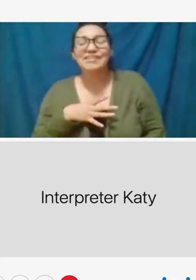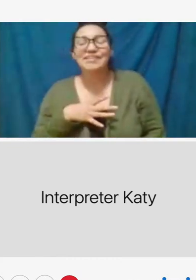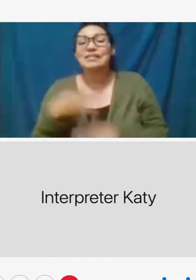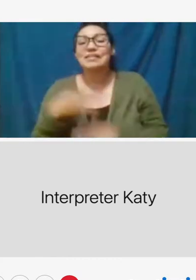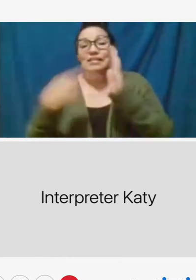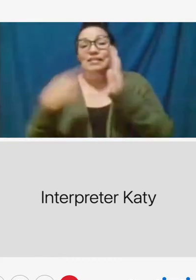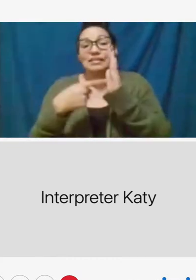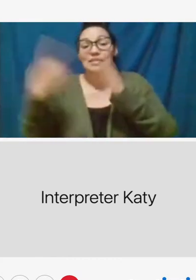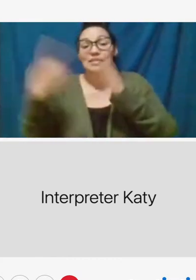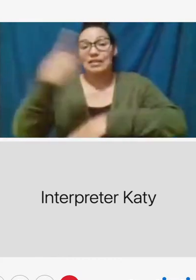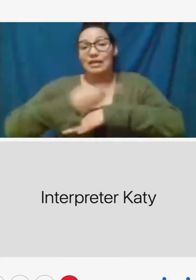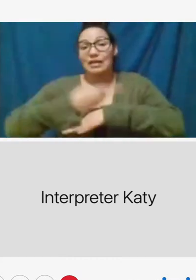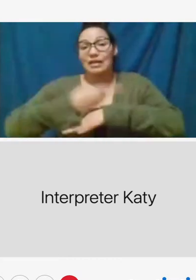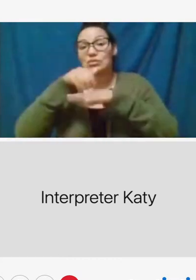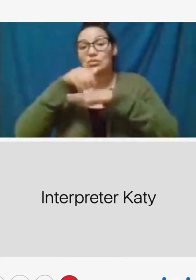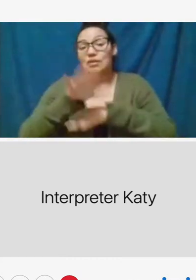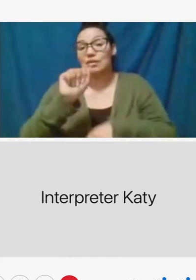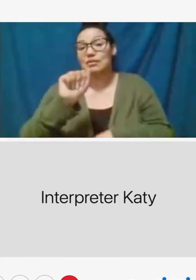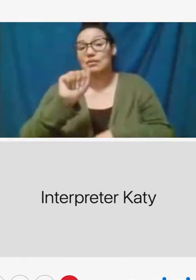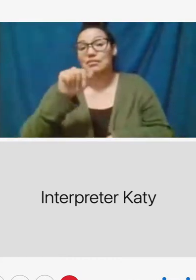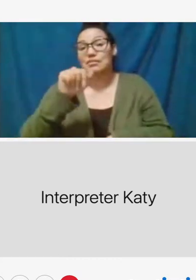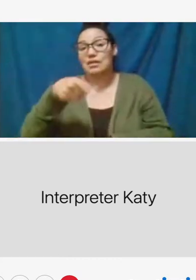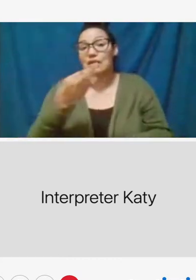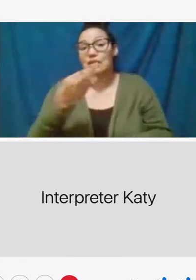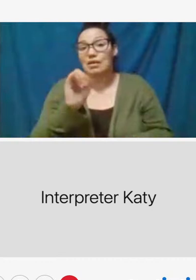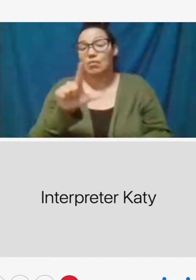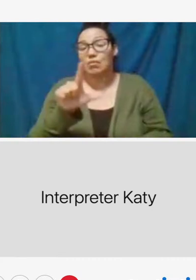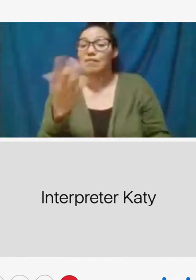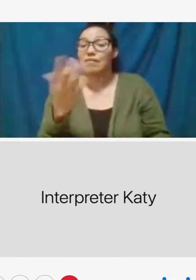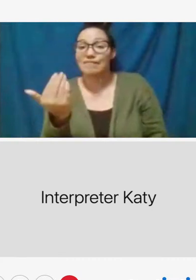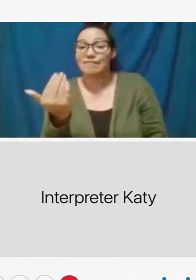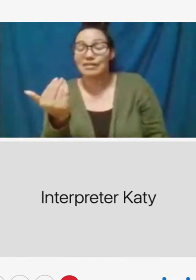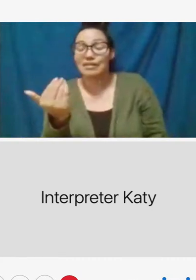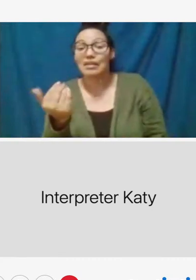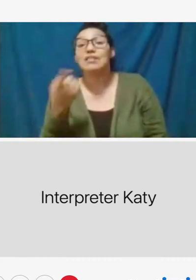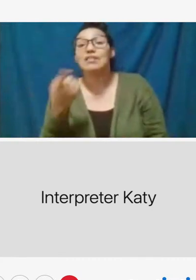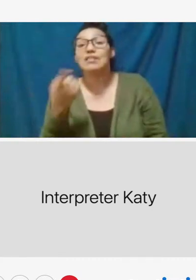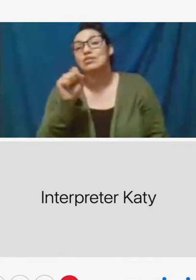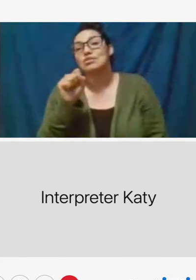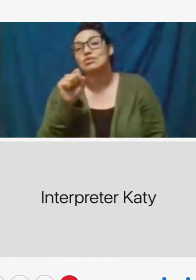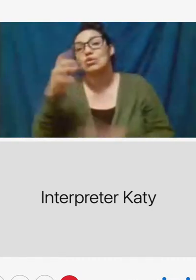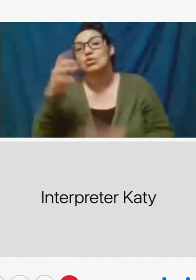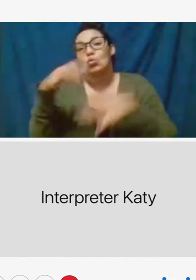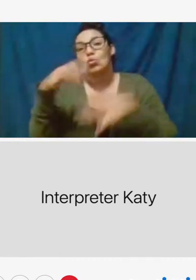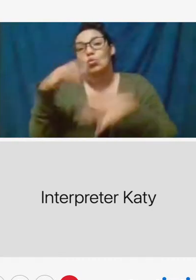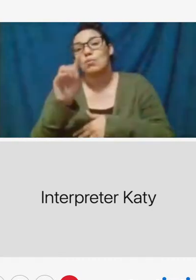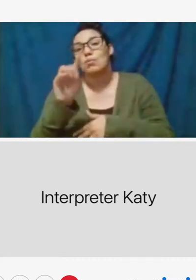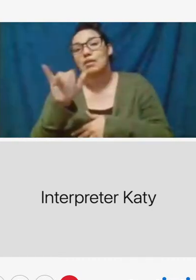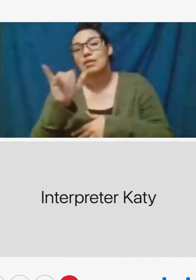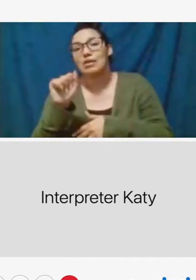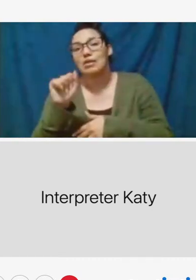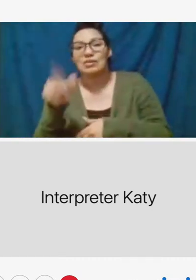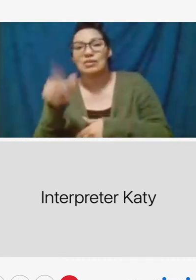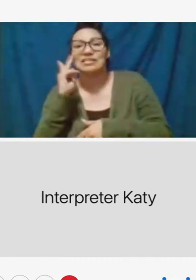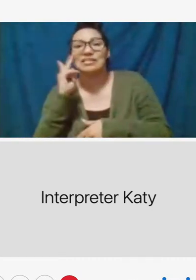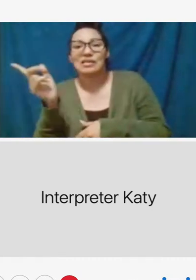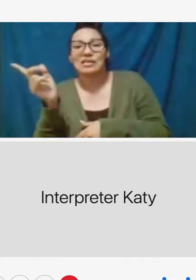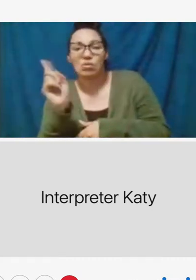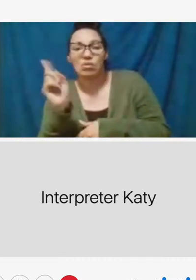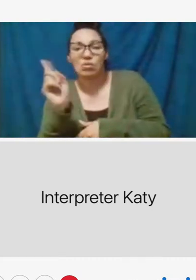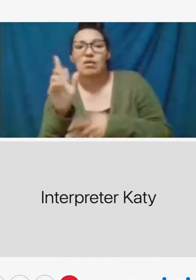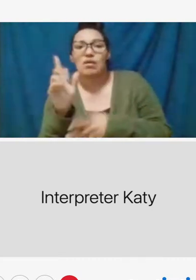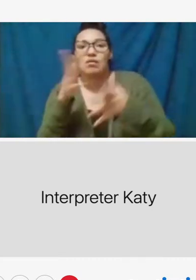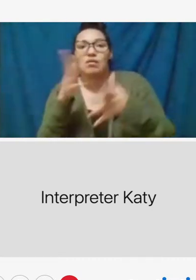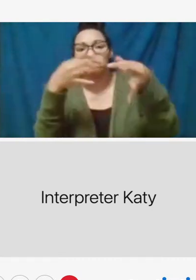um and so visit social media for the contest details uh and and so on behalf of the Board of Education